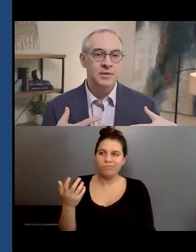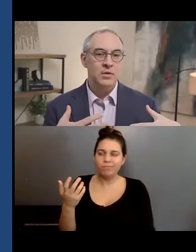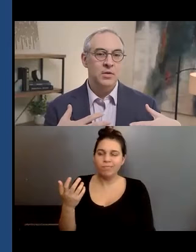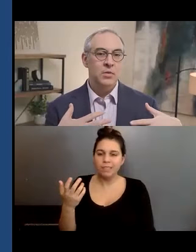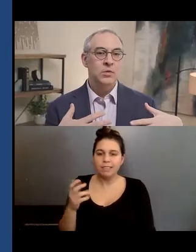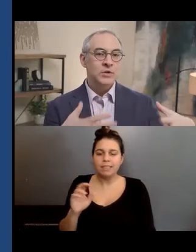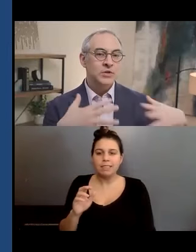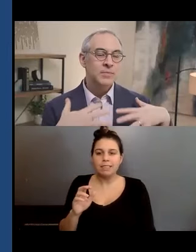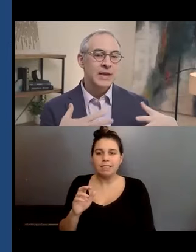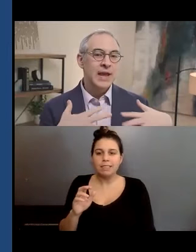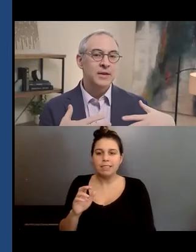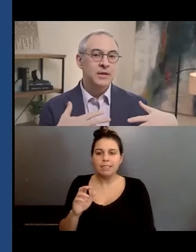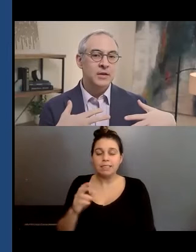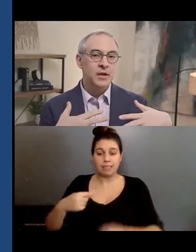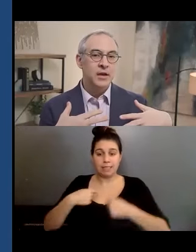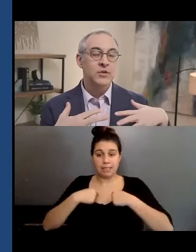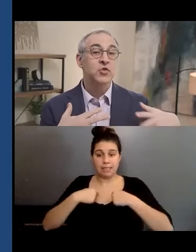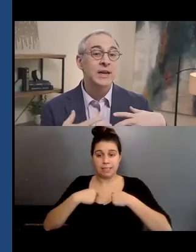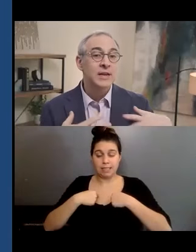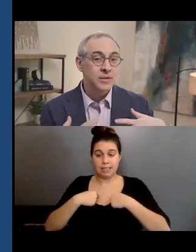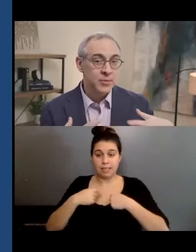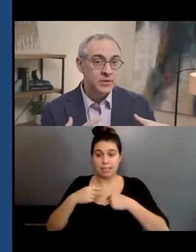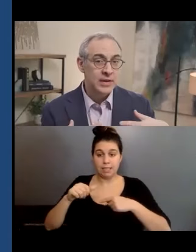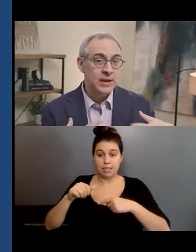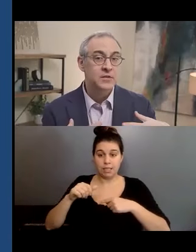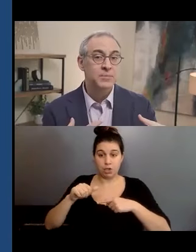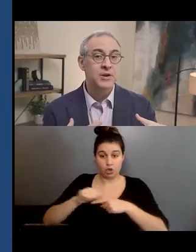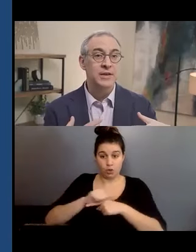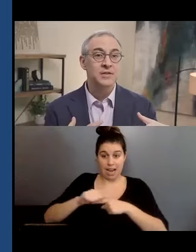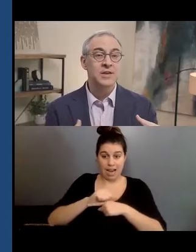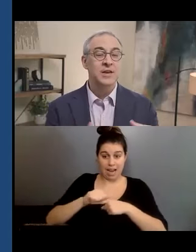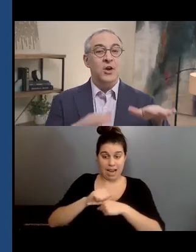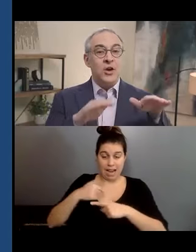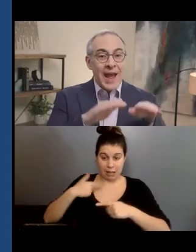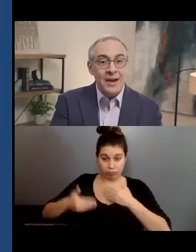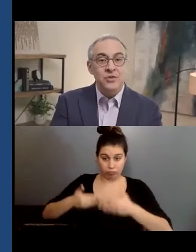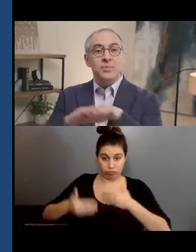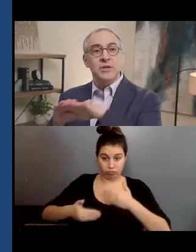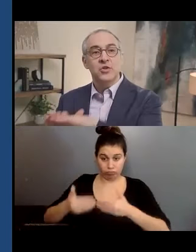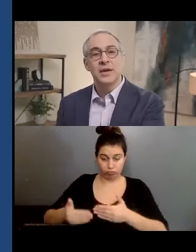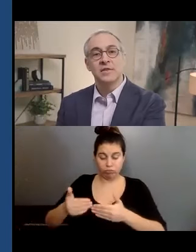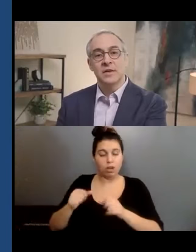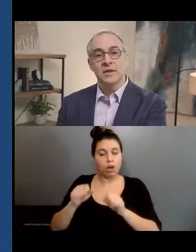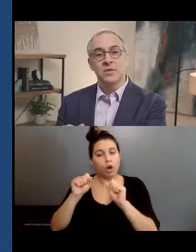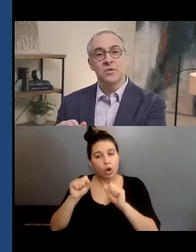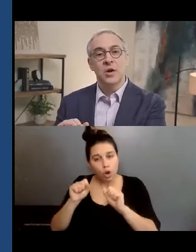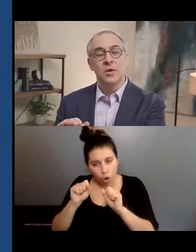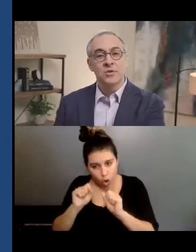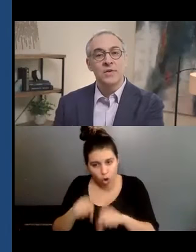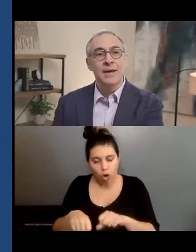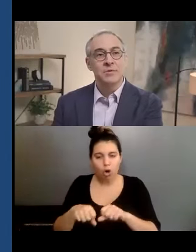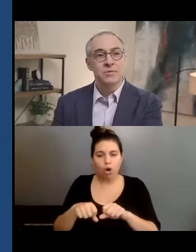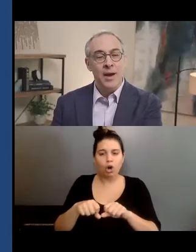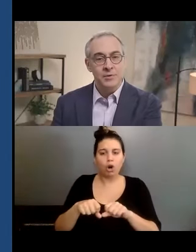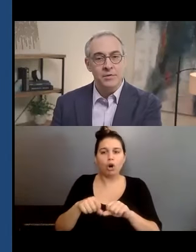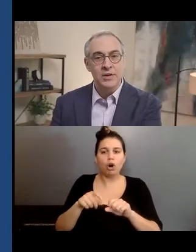competence with which somebody had, of the training that the person had experienced, could actually be traced into